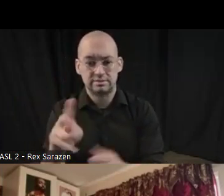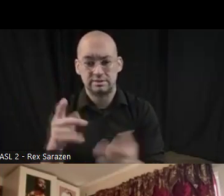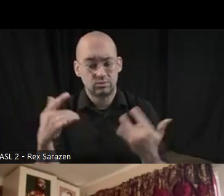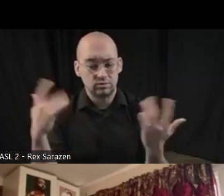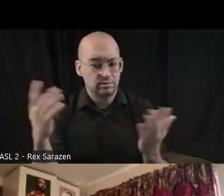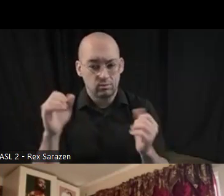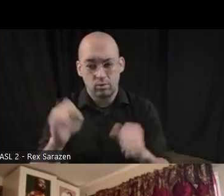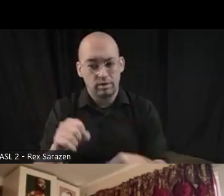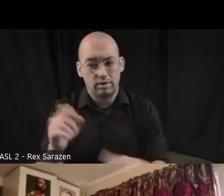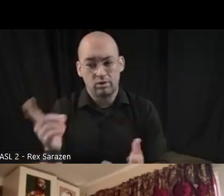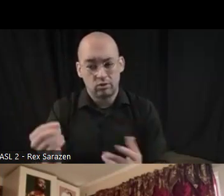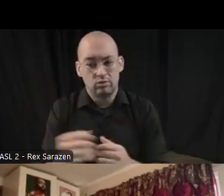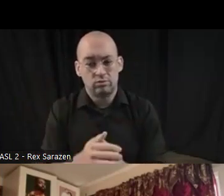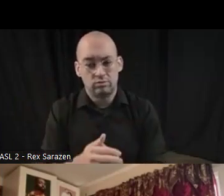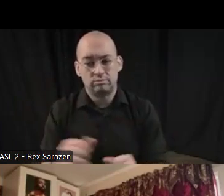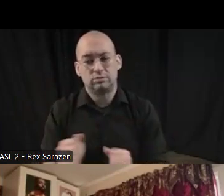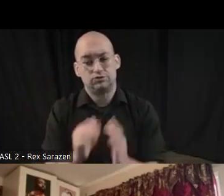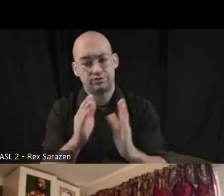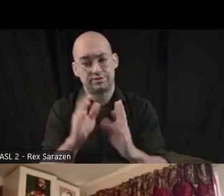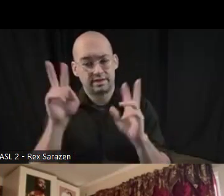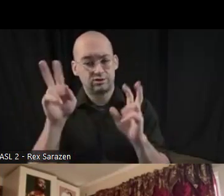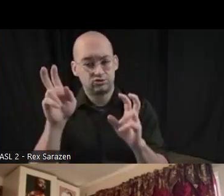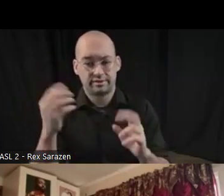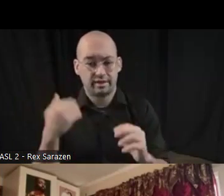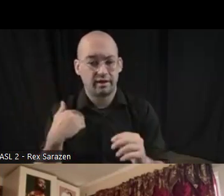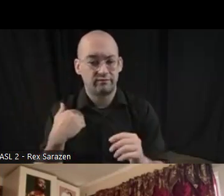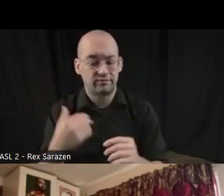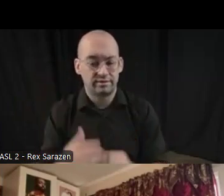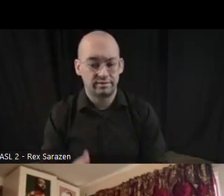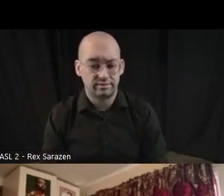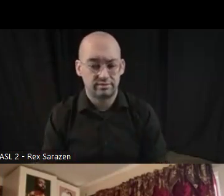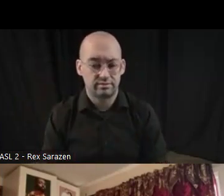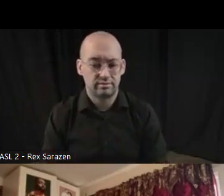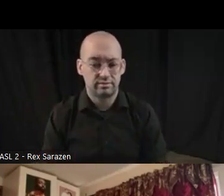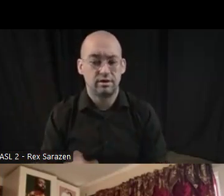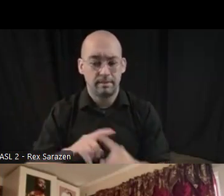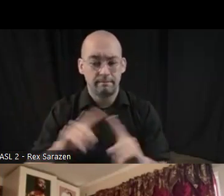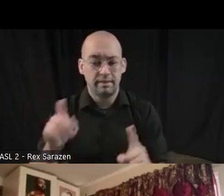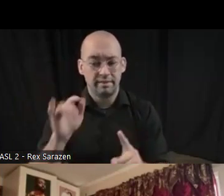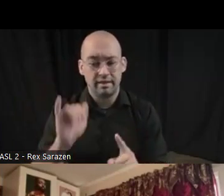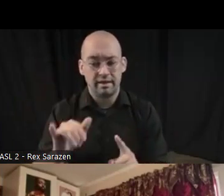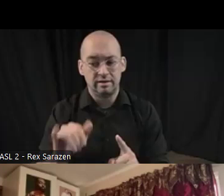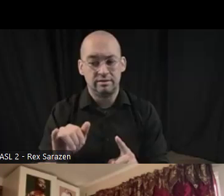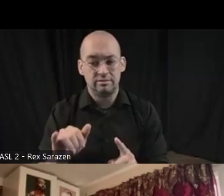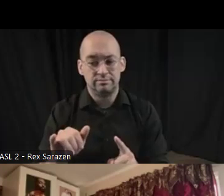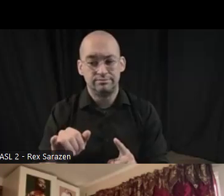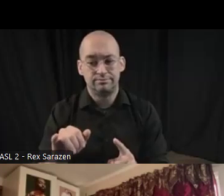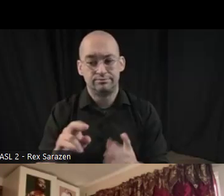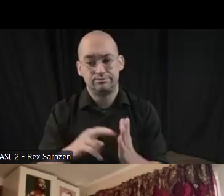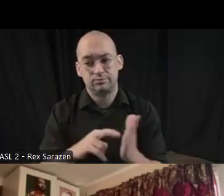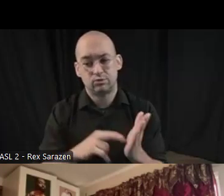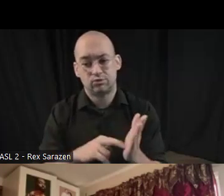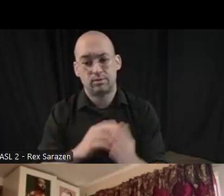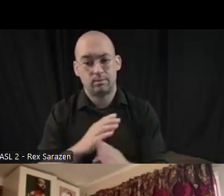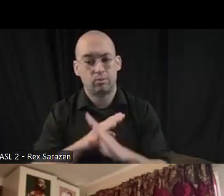at least, to address any issues they have. But that role of, protecting their privacy,